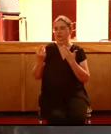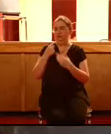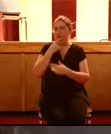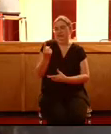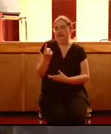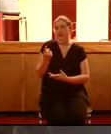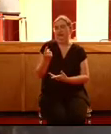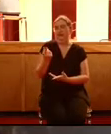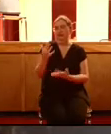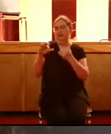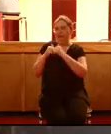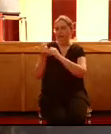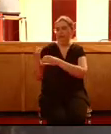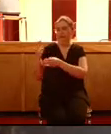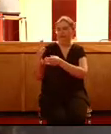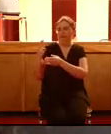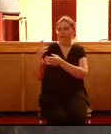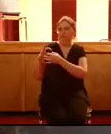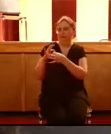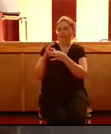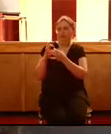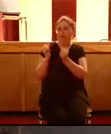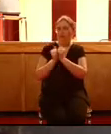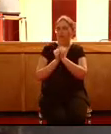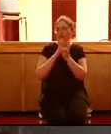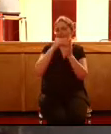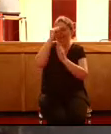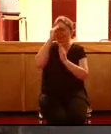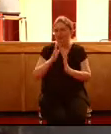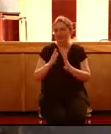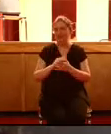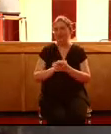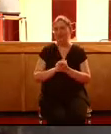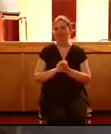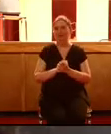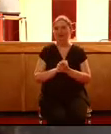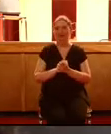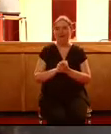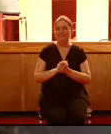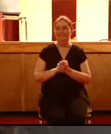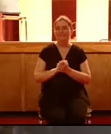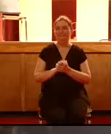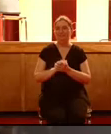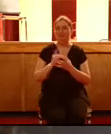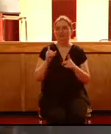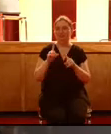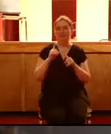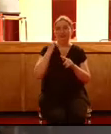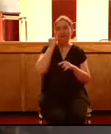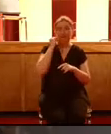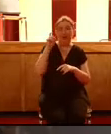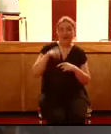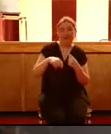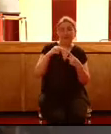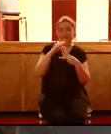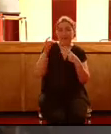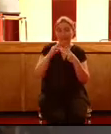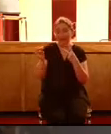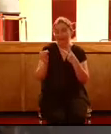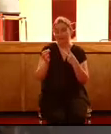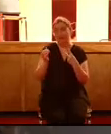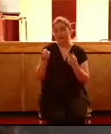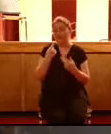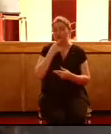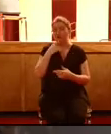So to pick one or the other, I don't think is the case, but the teacher that's in the room with the students that know exactly where they're